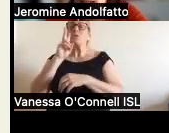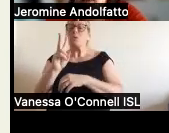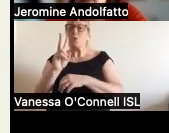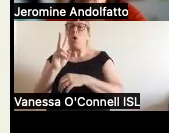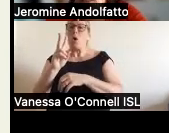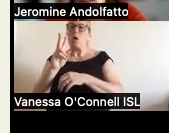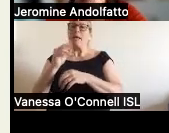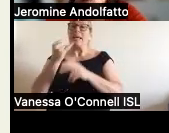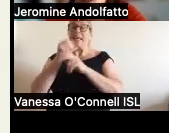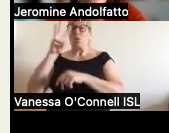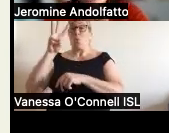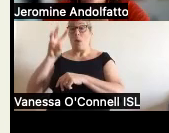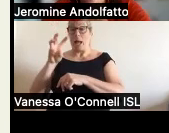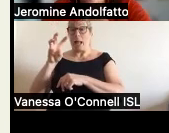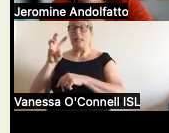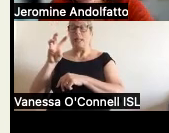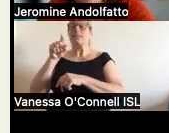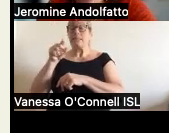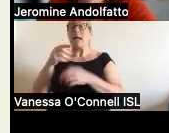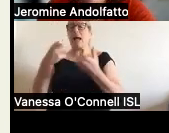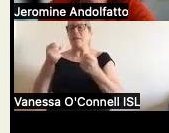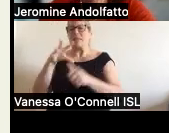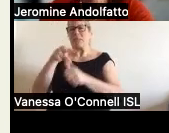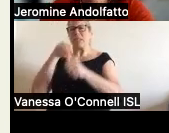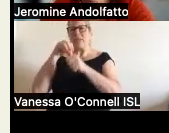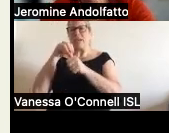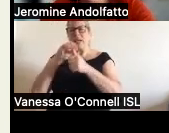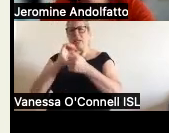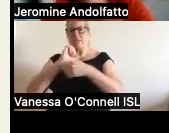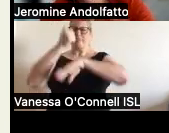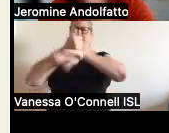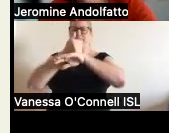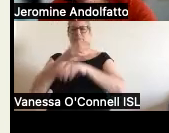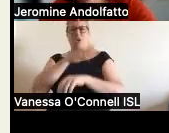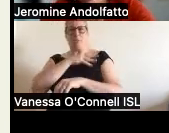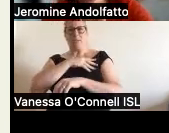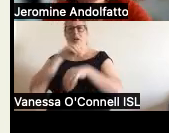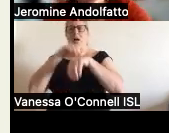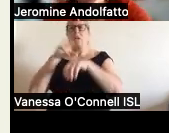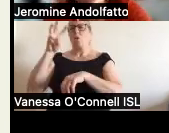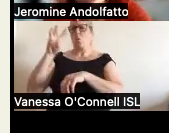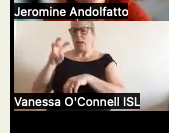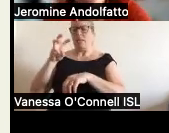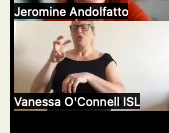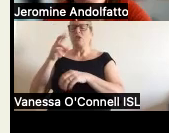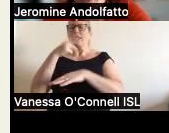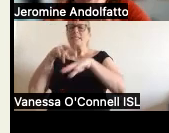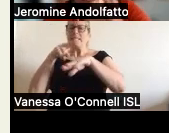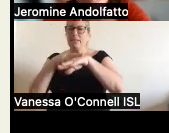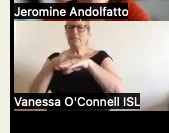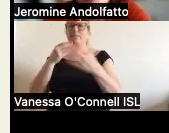Wales, there was a specific purpose committee on the Welsh National Assembly, and